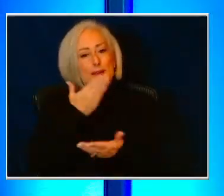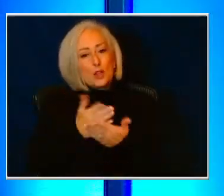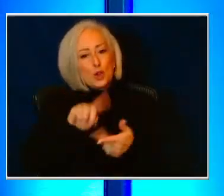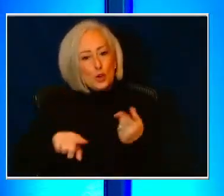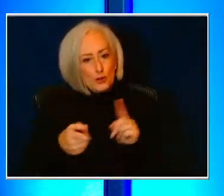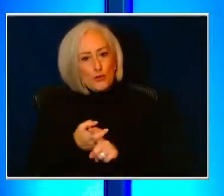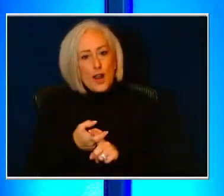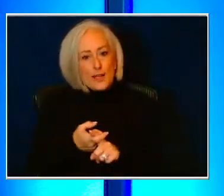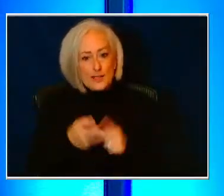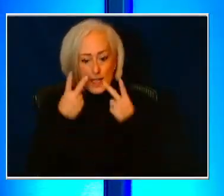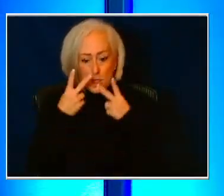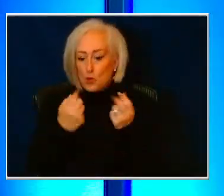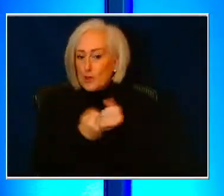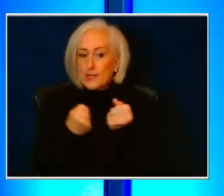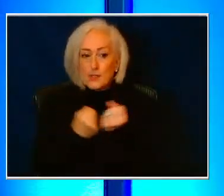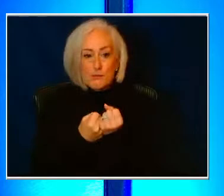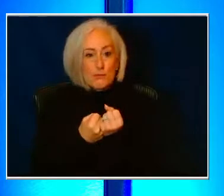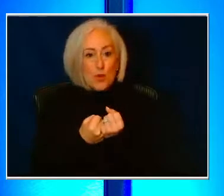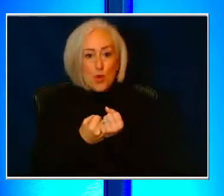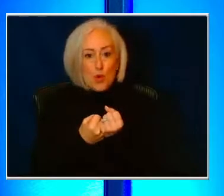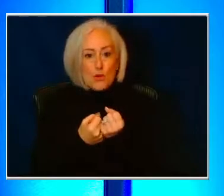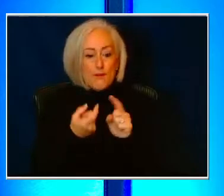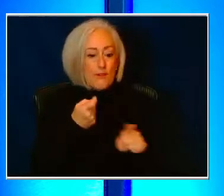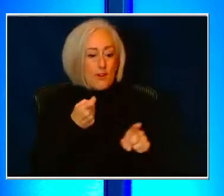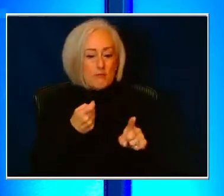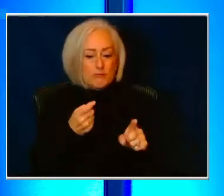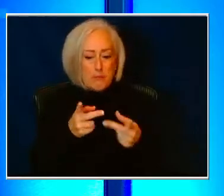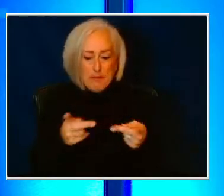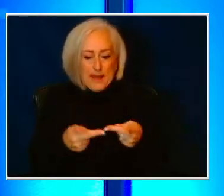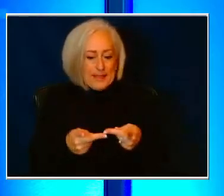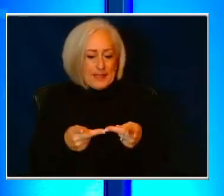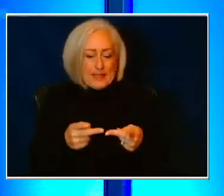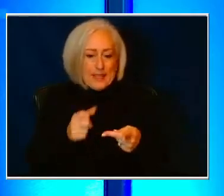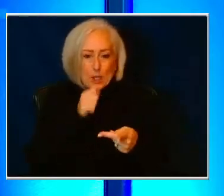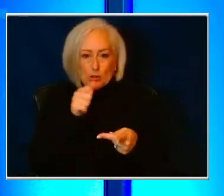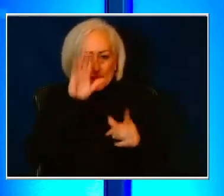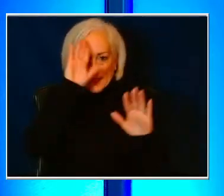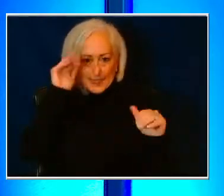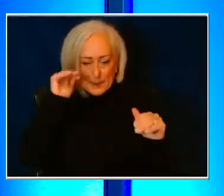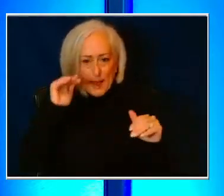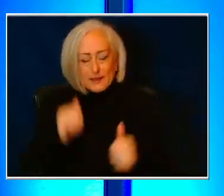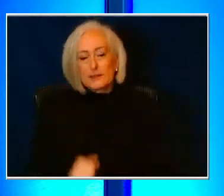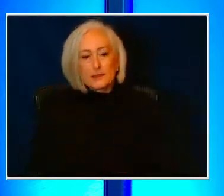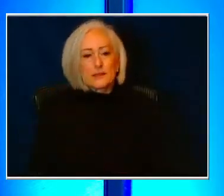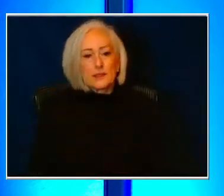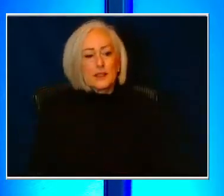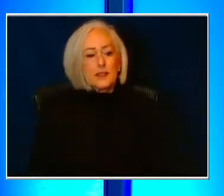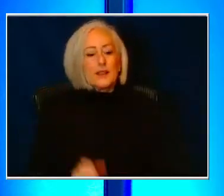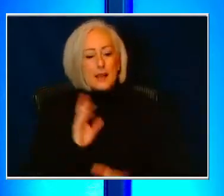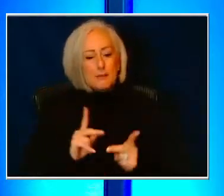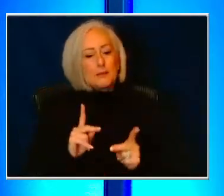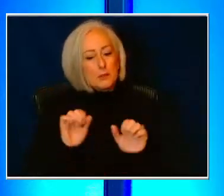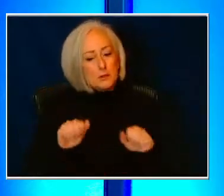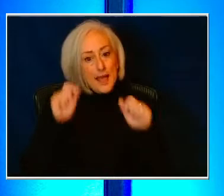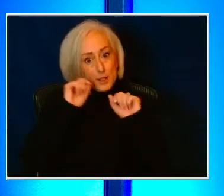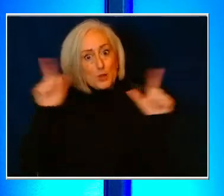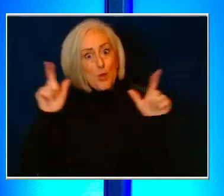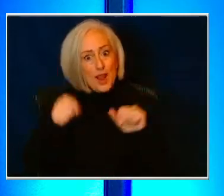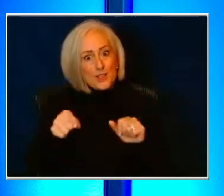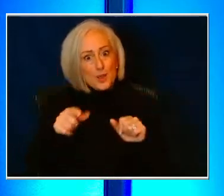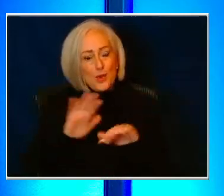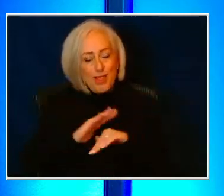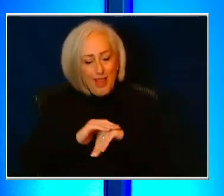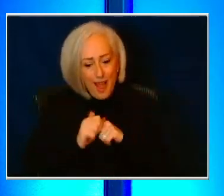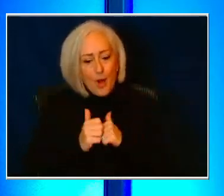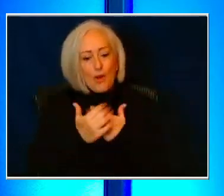in unexpected ways from people you would never expect to be so supportive. And people will really surprise you with how kind they